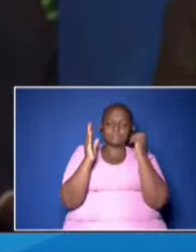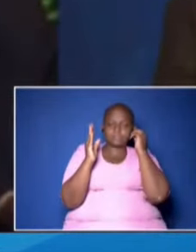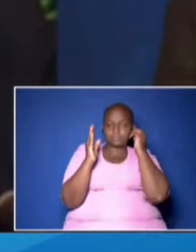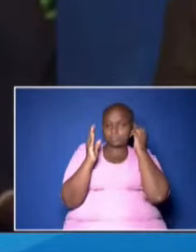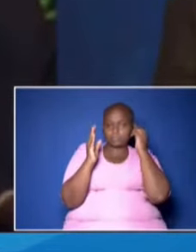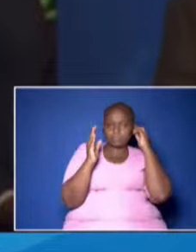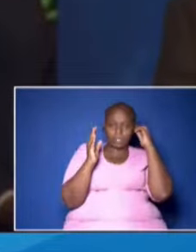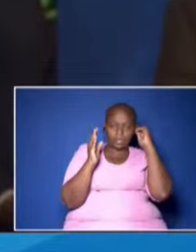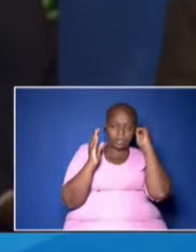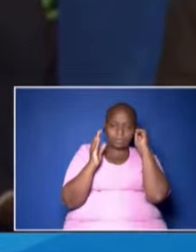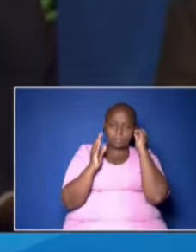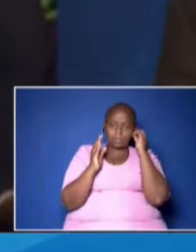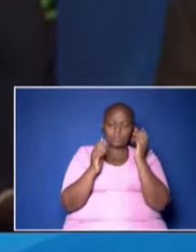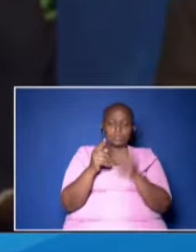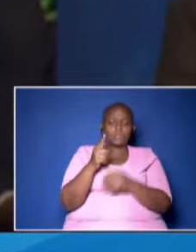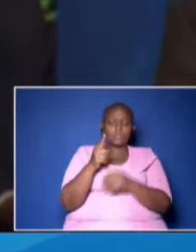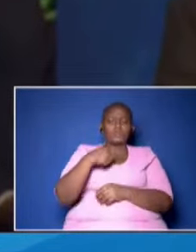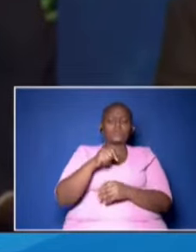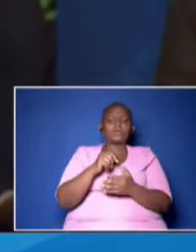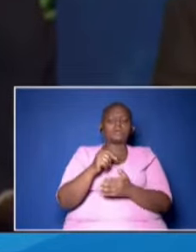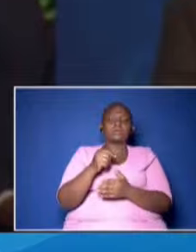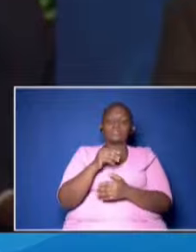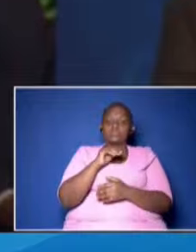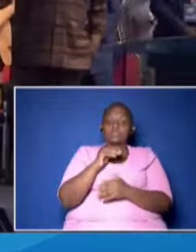God who became